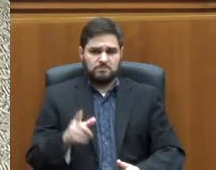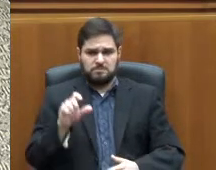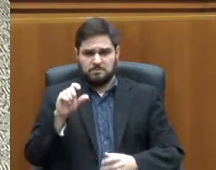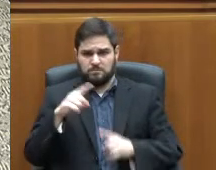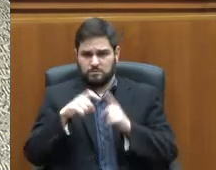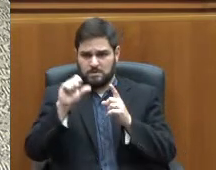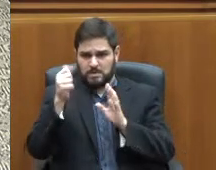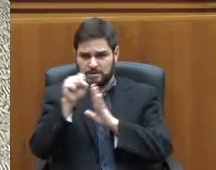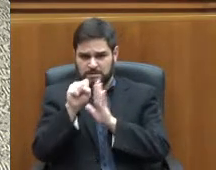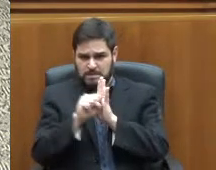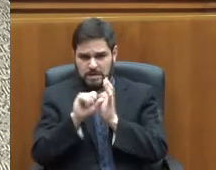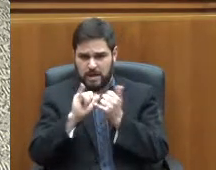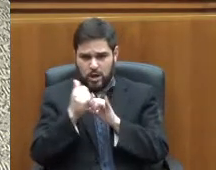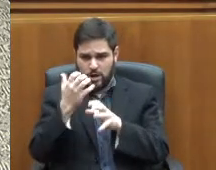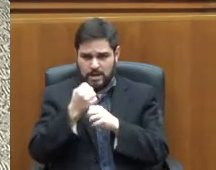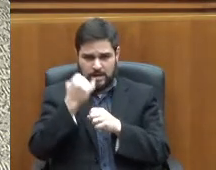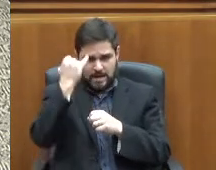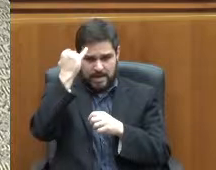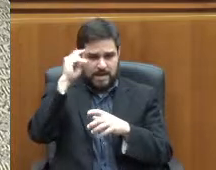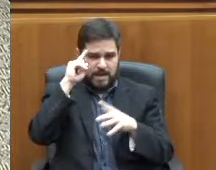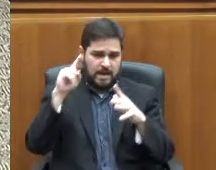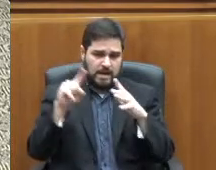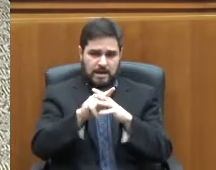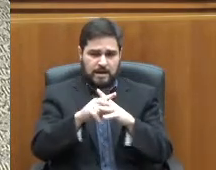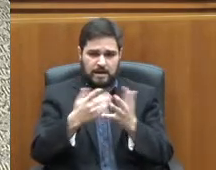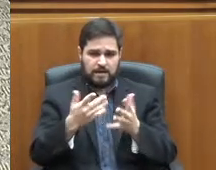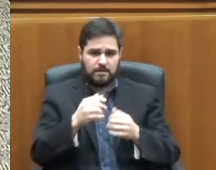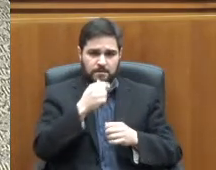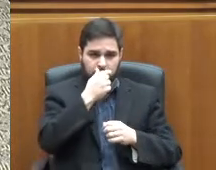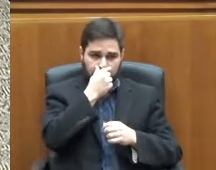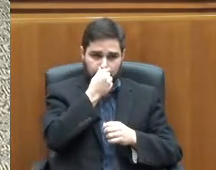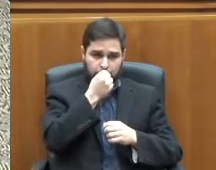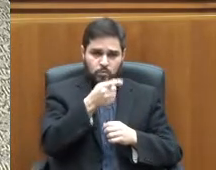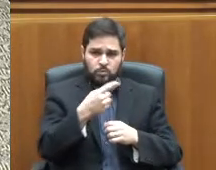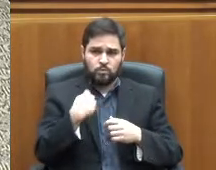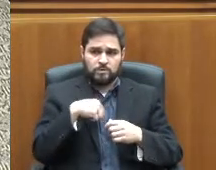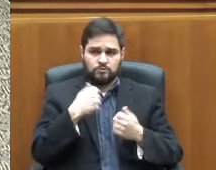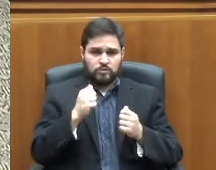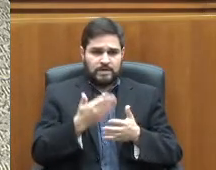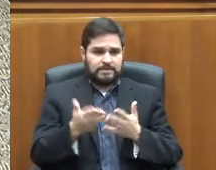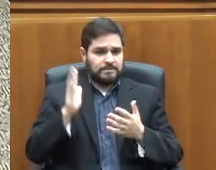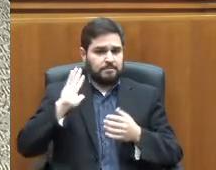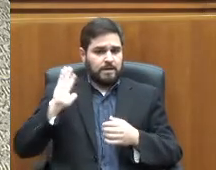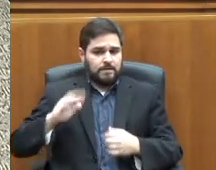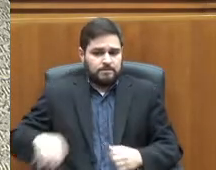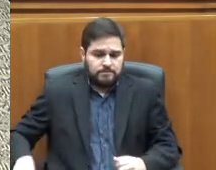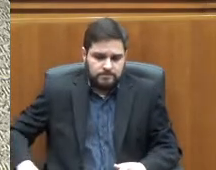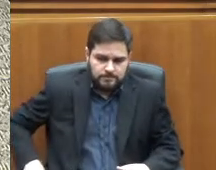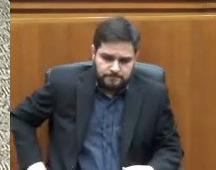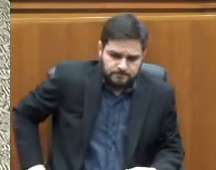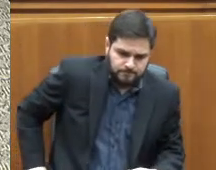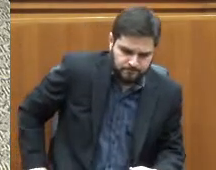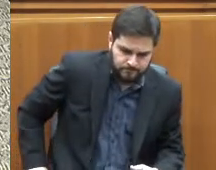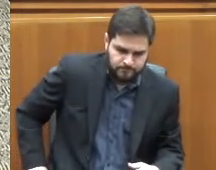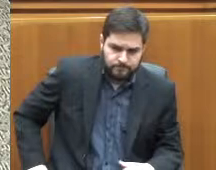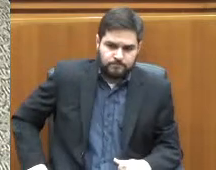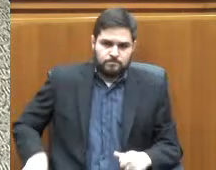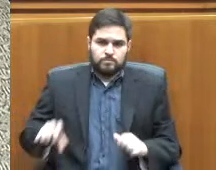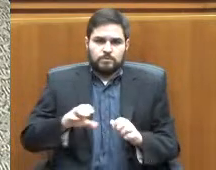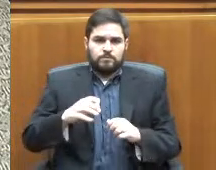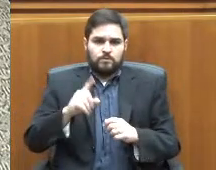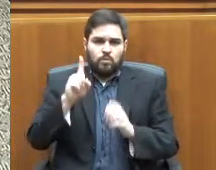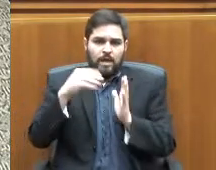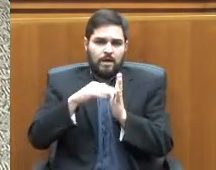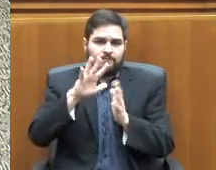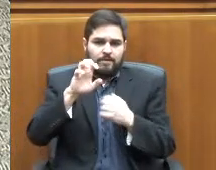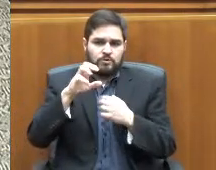they research this? We have tried things in the past. We've done a $1,500